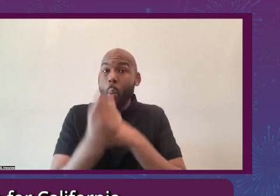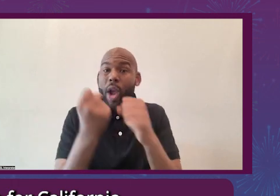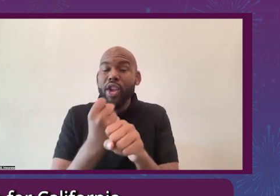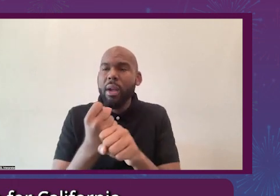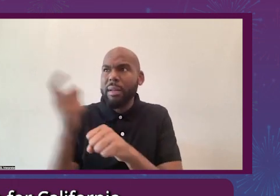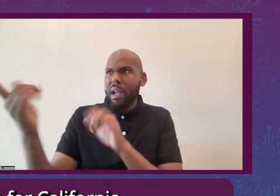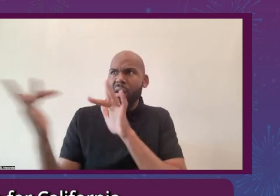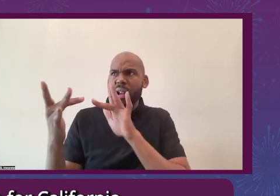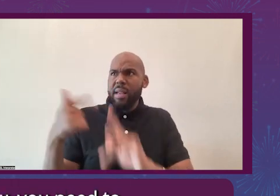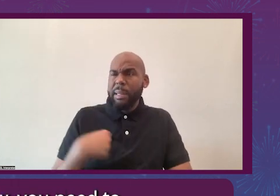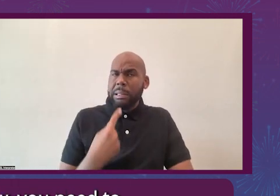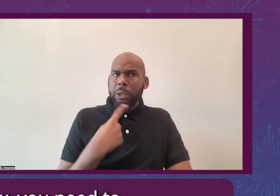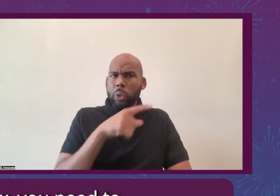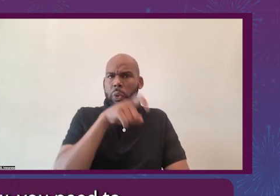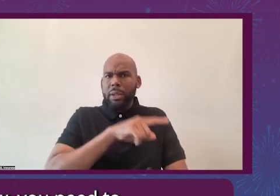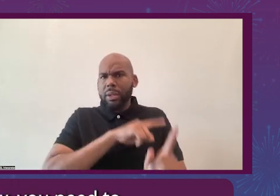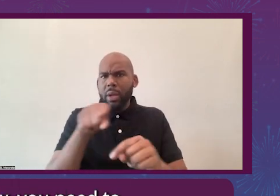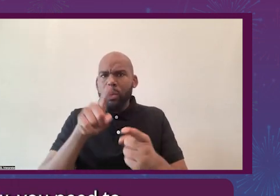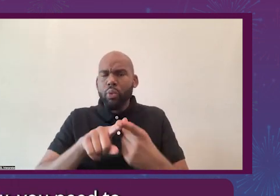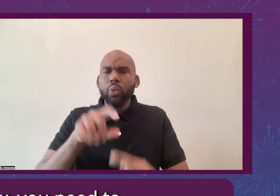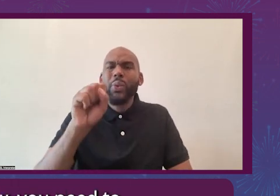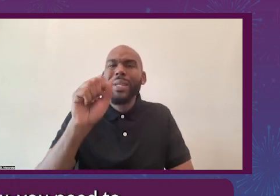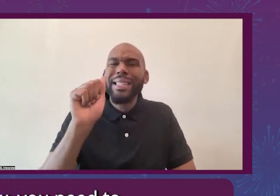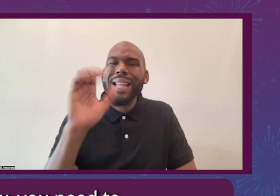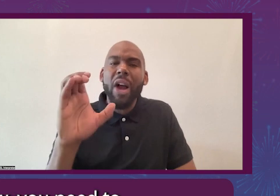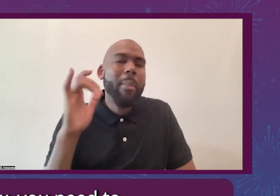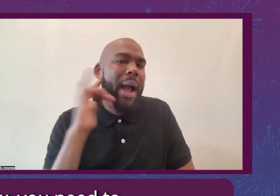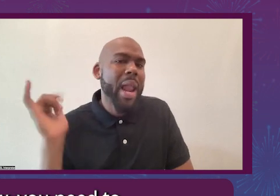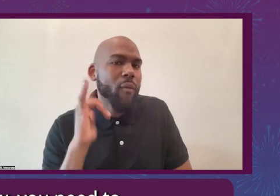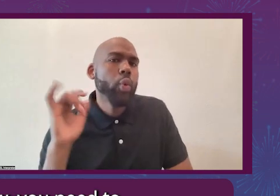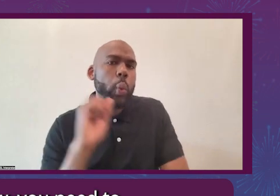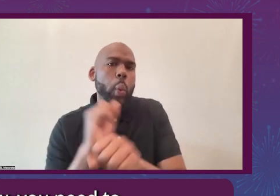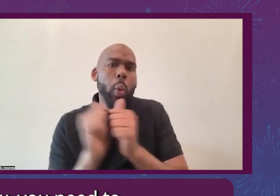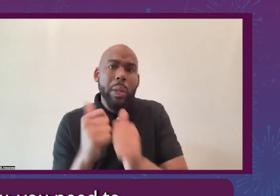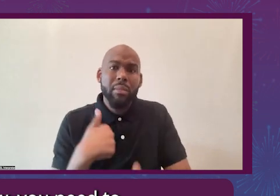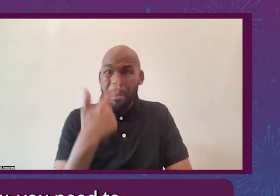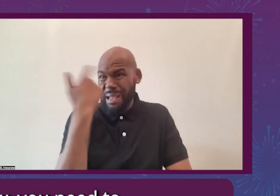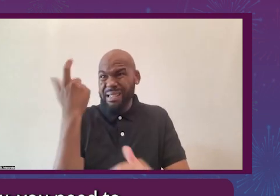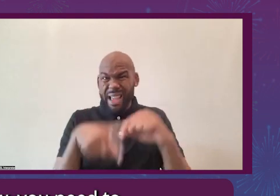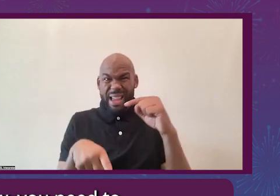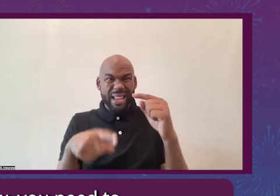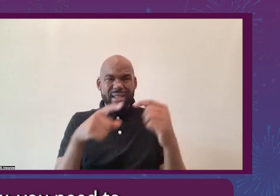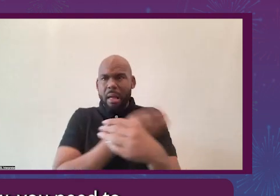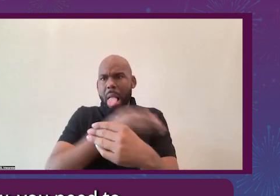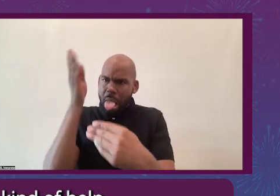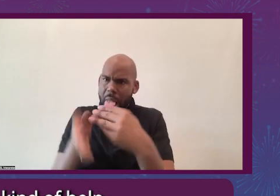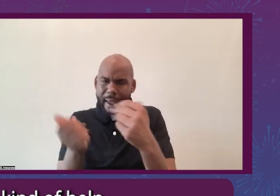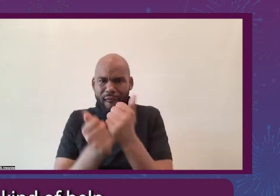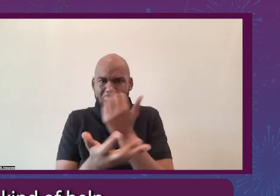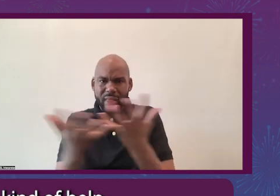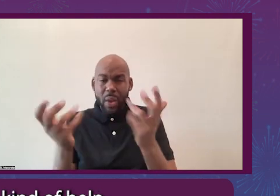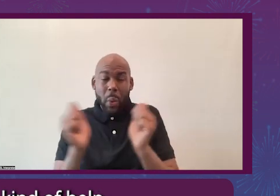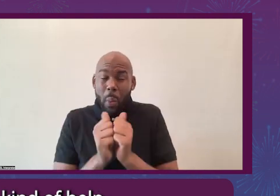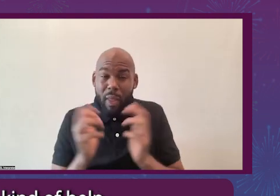that. Within a year of that, he called me and said, you need to come to Sacramento and work with me, because I can't seem to